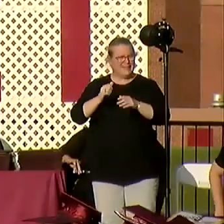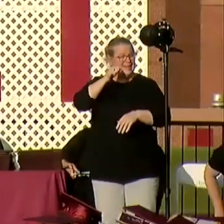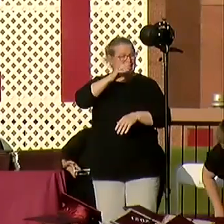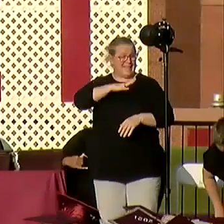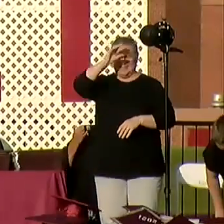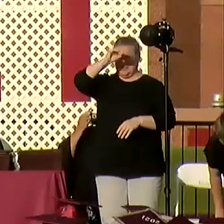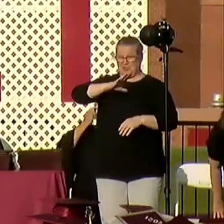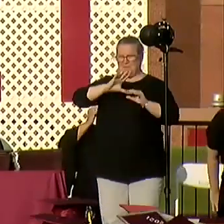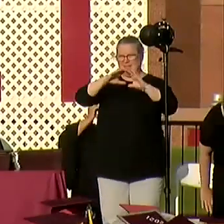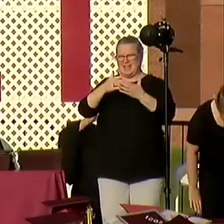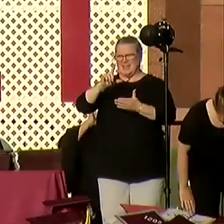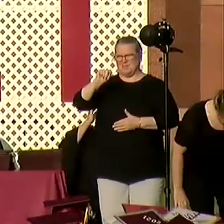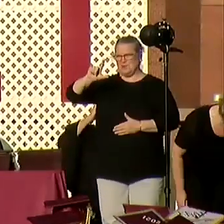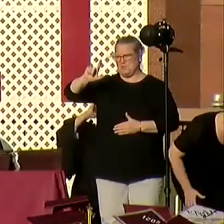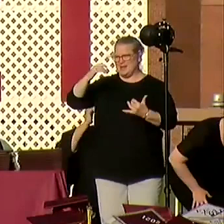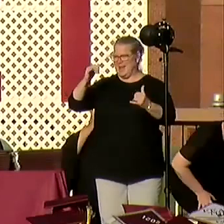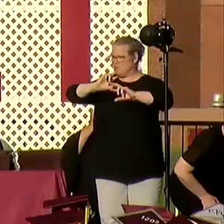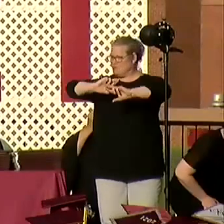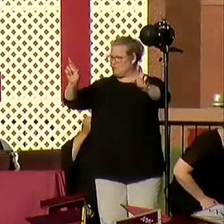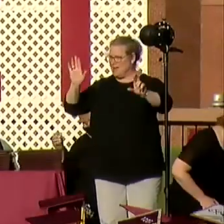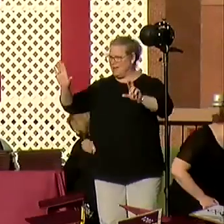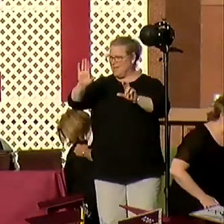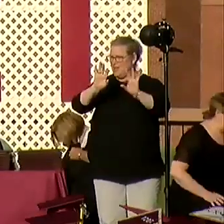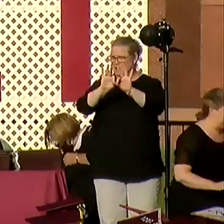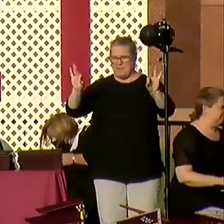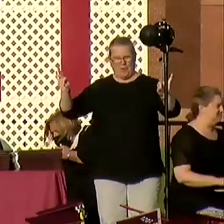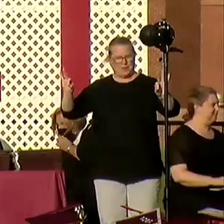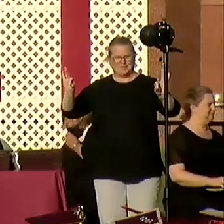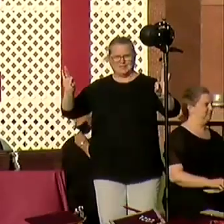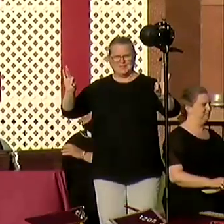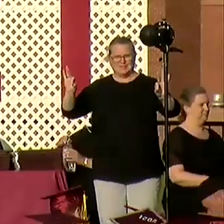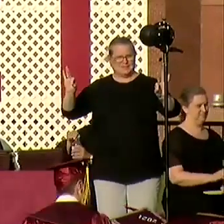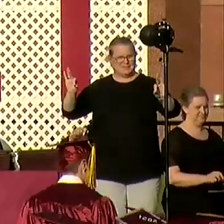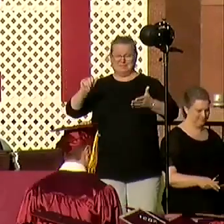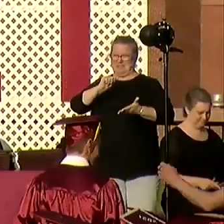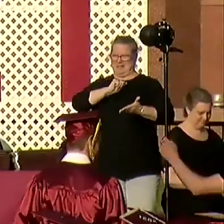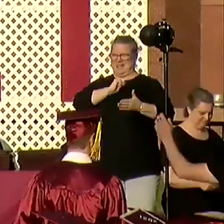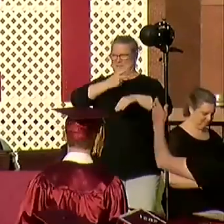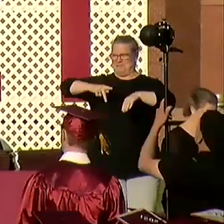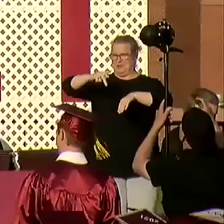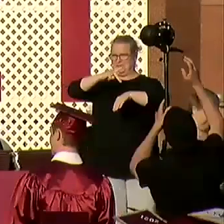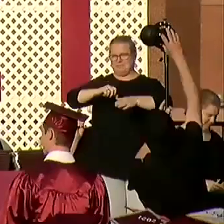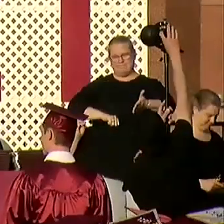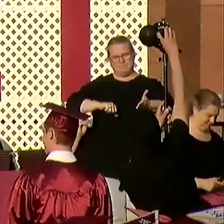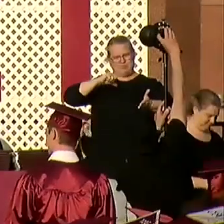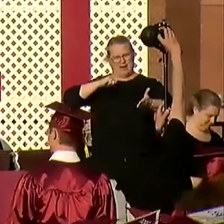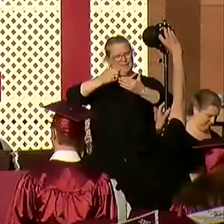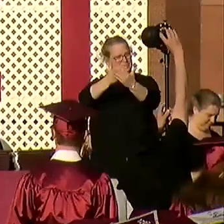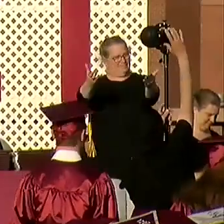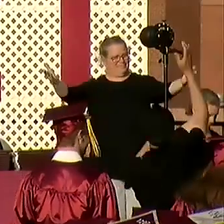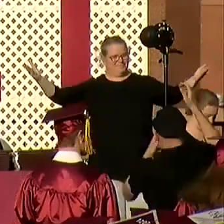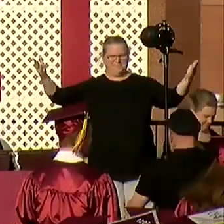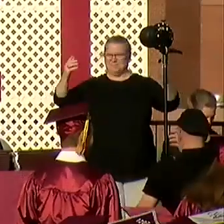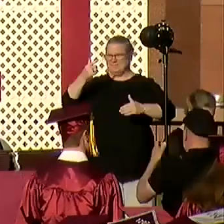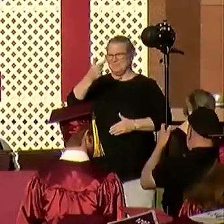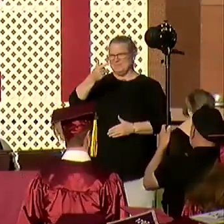is now ready to receive their diplomas. As principal, it is with great pride that I present the Granby